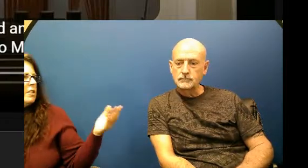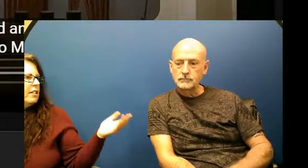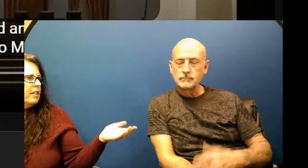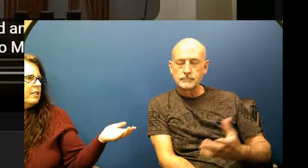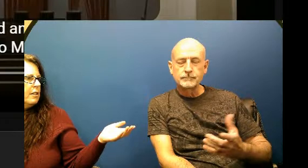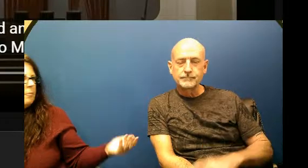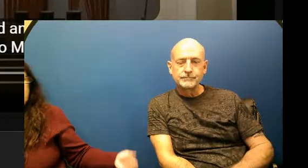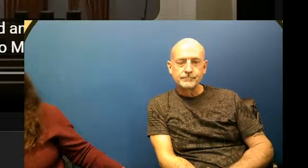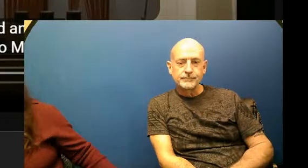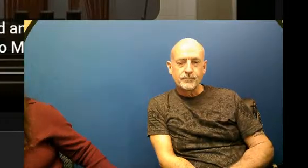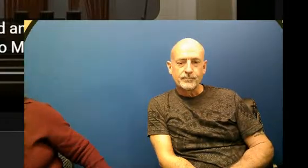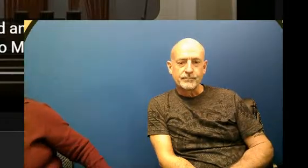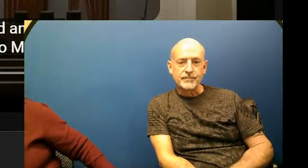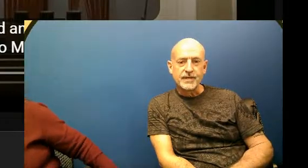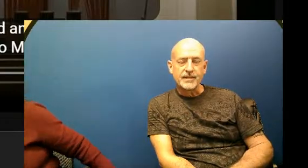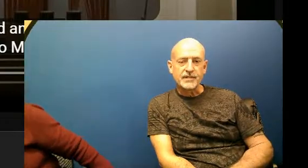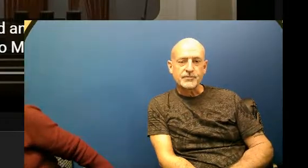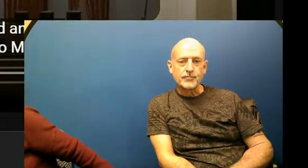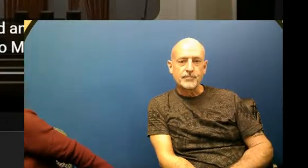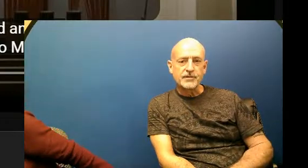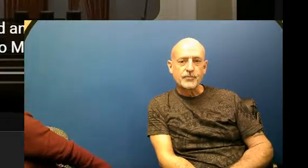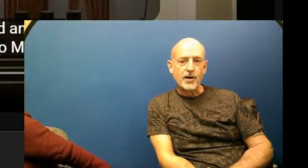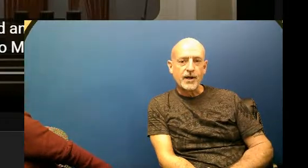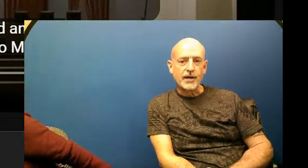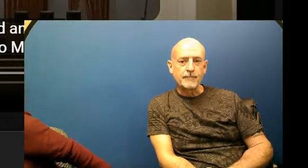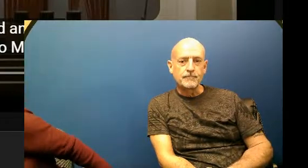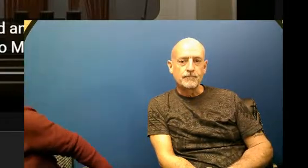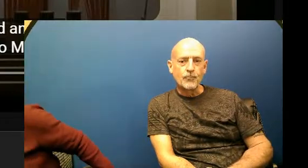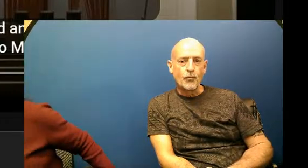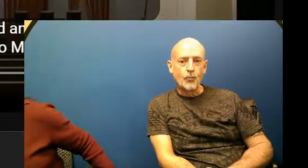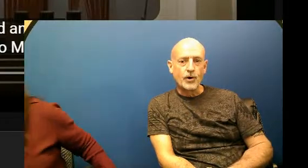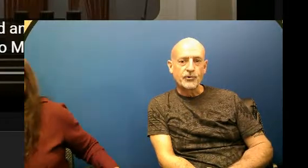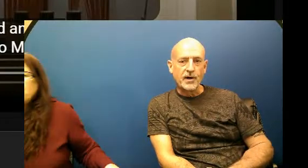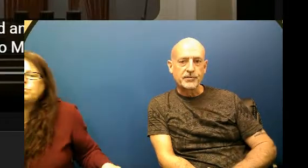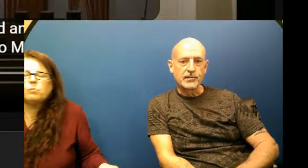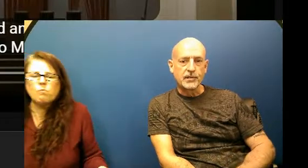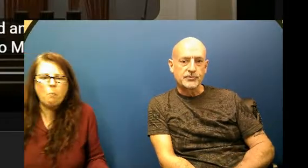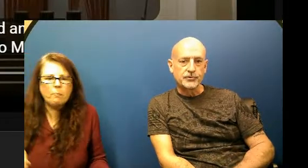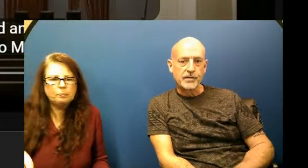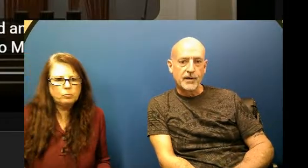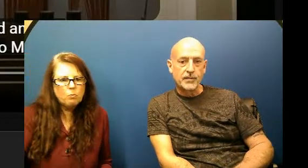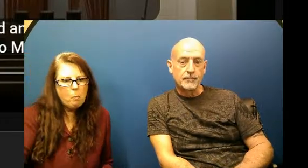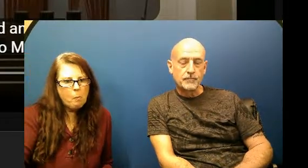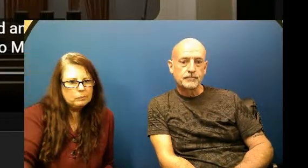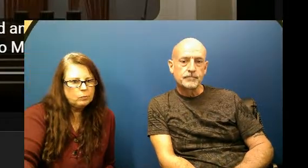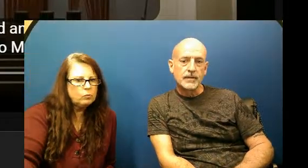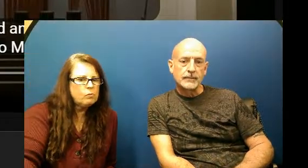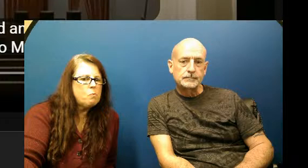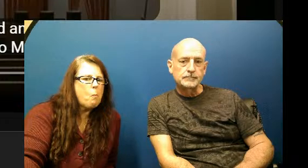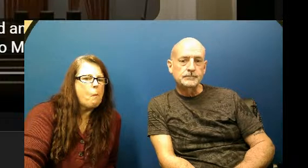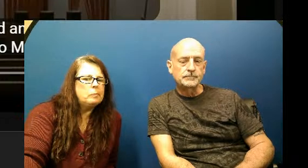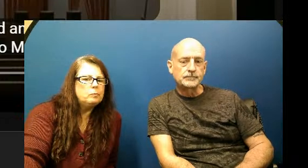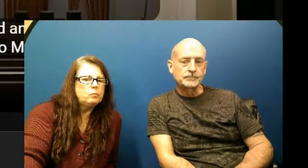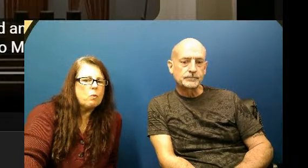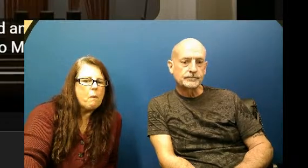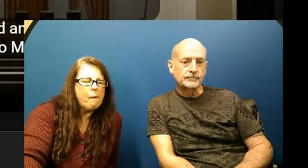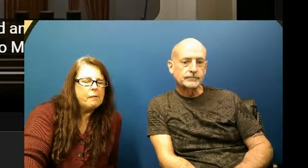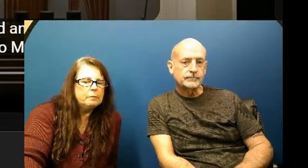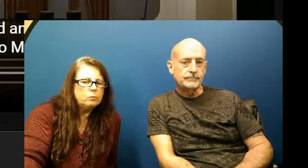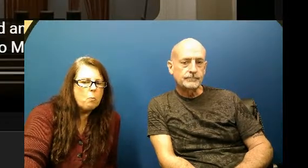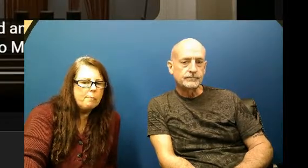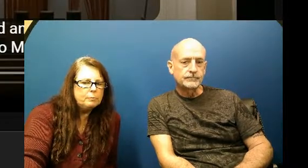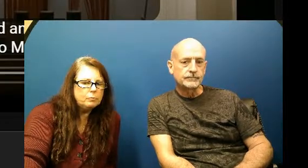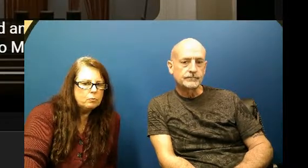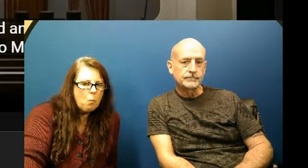No, out a she way said to like- put this on open source, That's and then why TikTok I will be able to wonder use about the the so other. Your Honor, intellectual if I depth. could take that on directly,